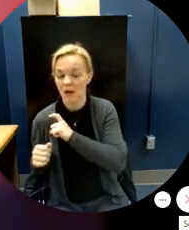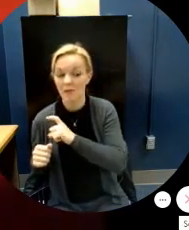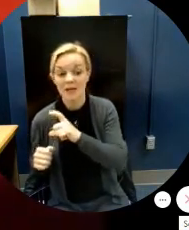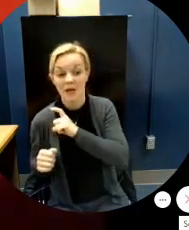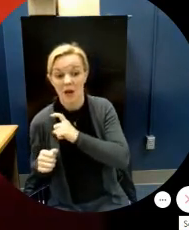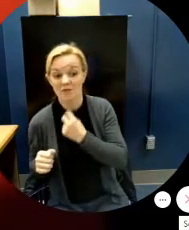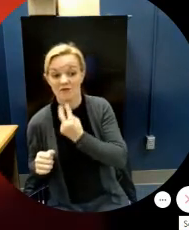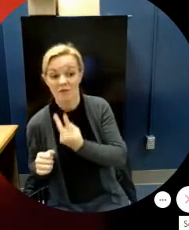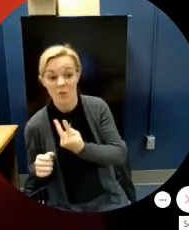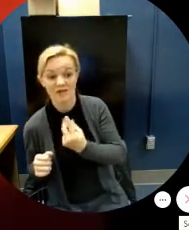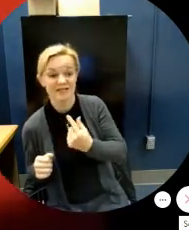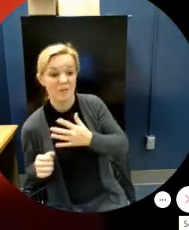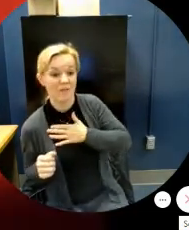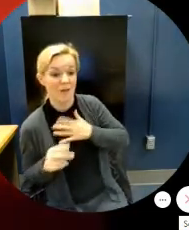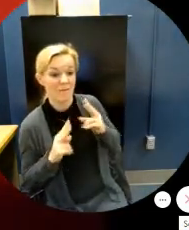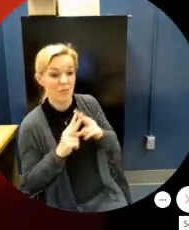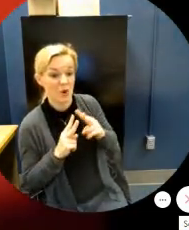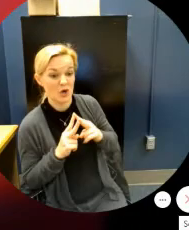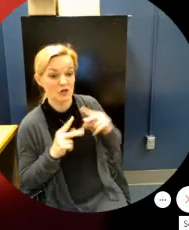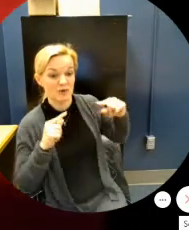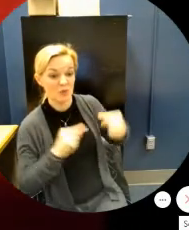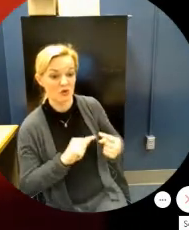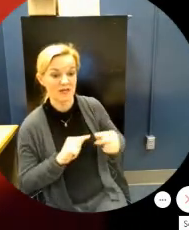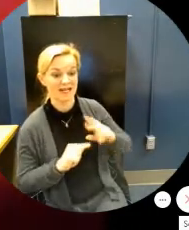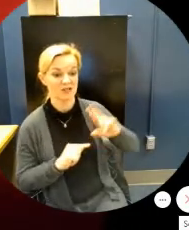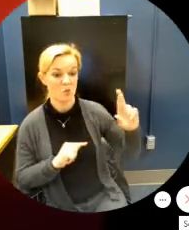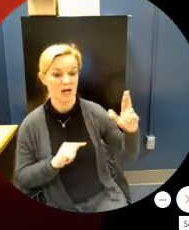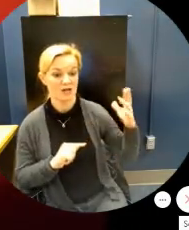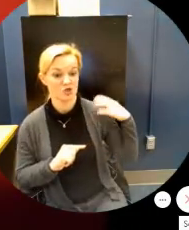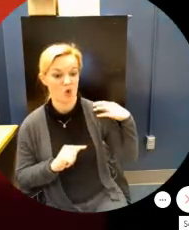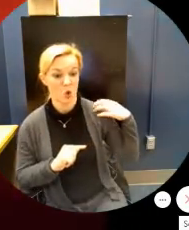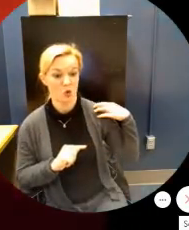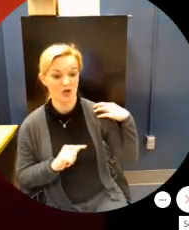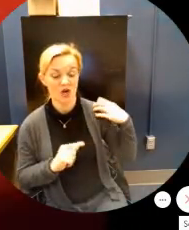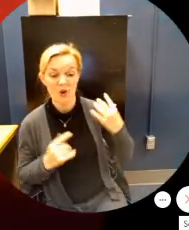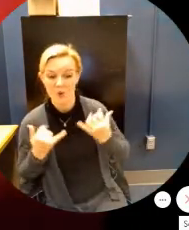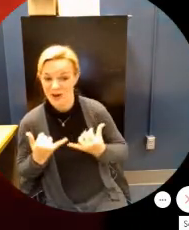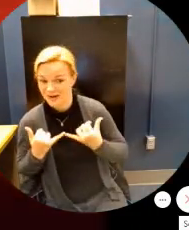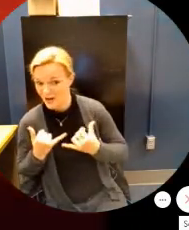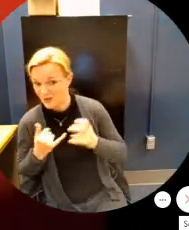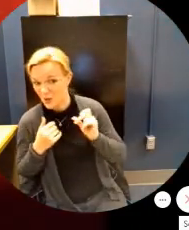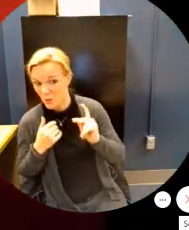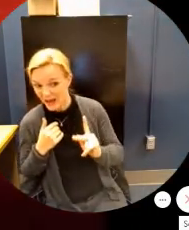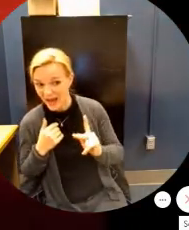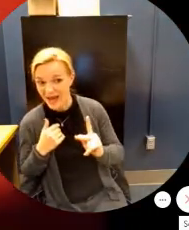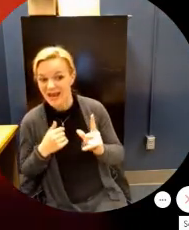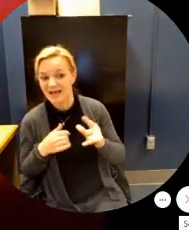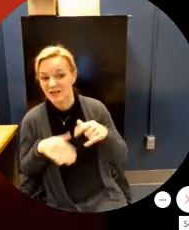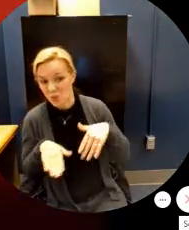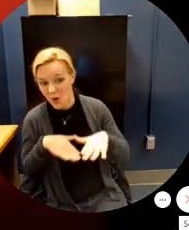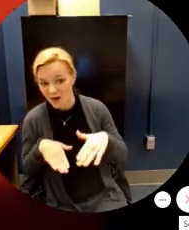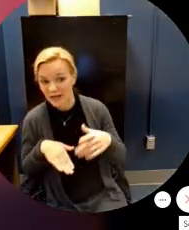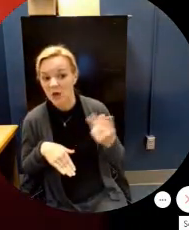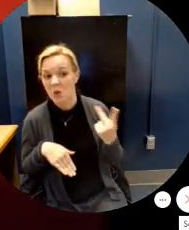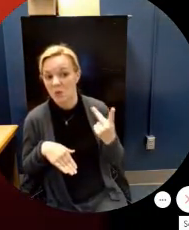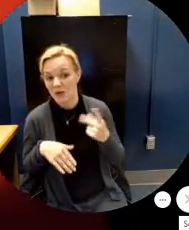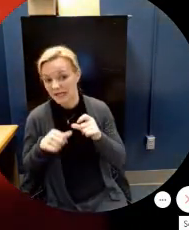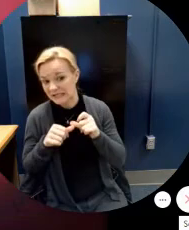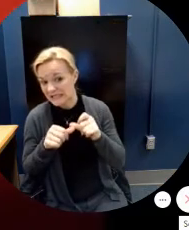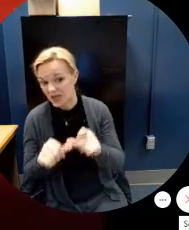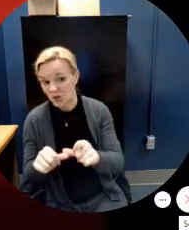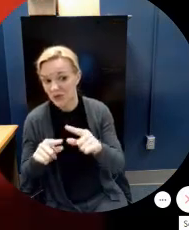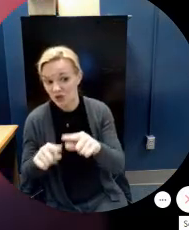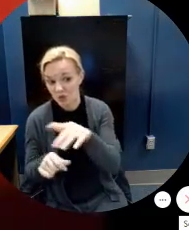been wounded in the right shoulder. He is okay. He is walking. We are continuing the location. 13 Adams.